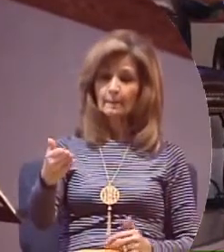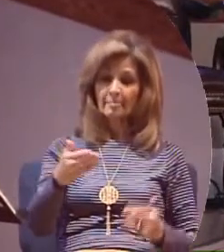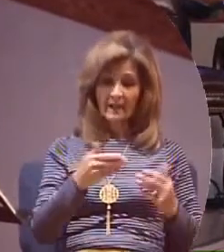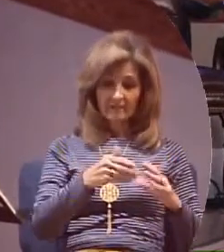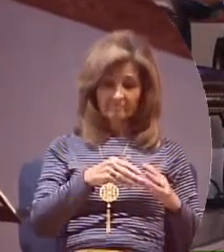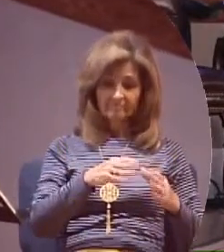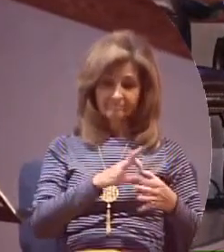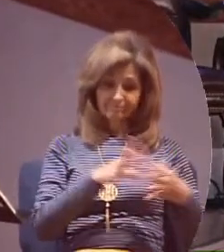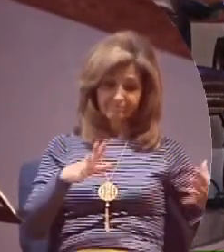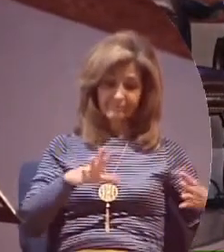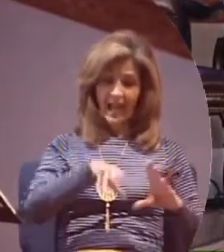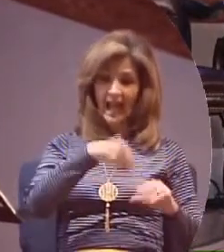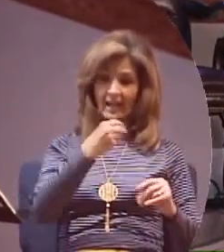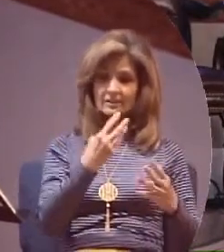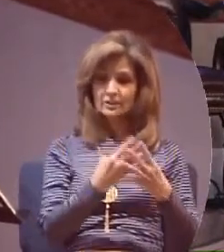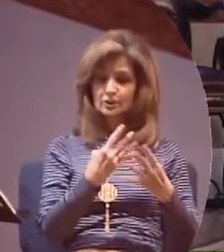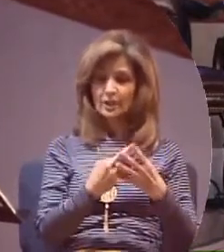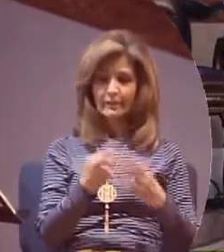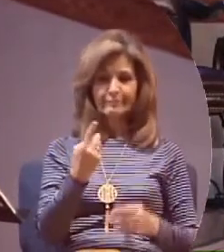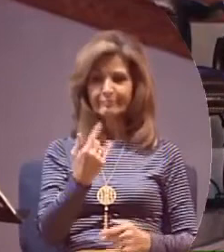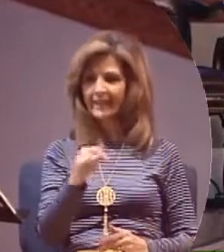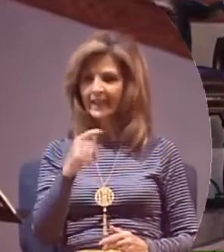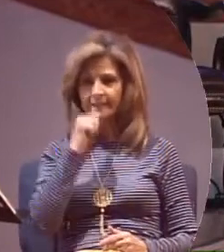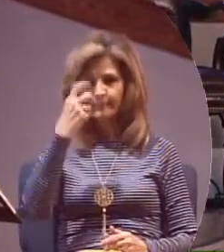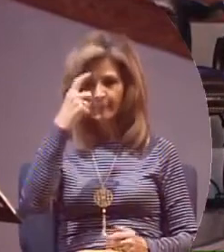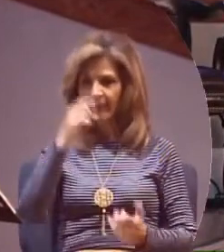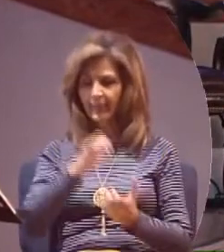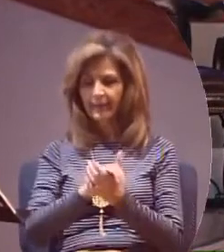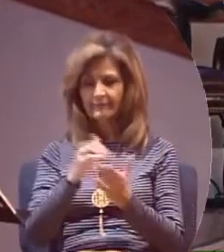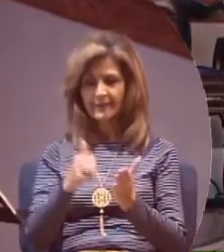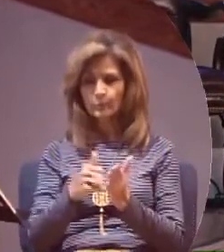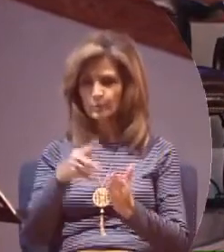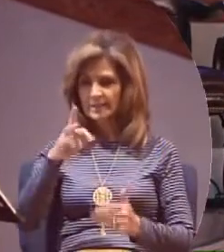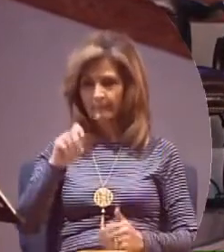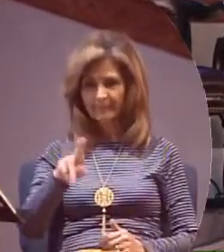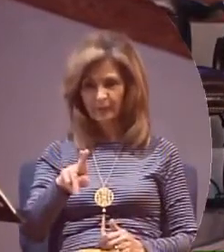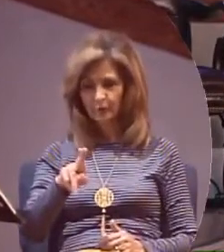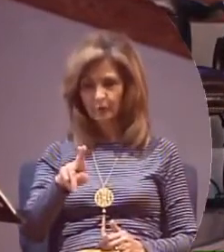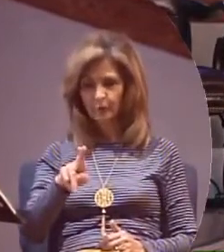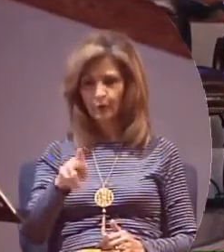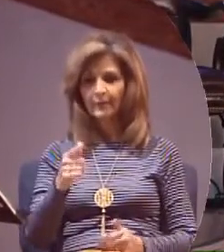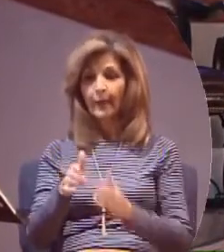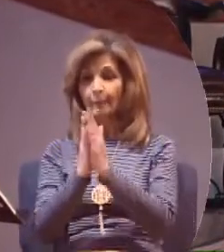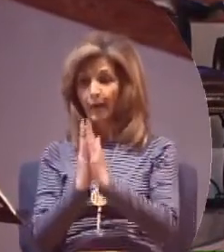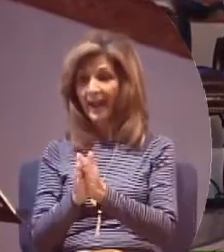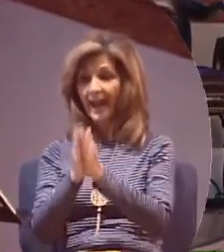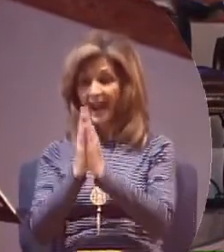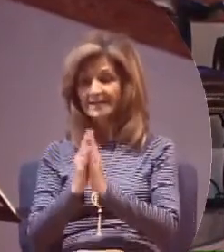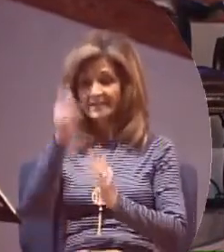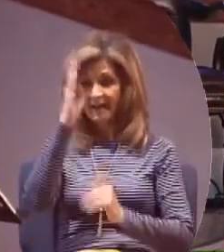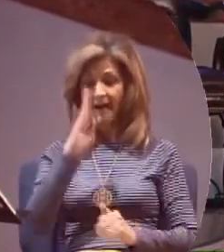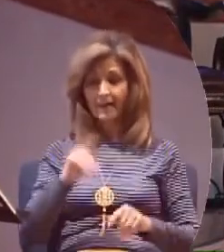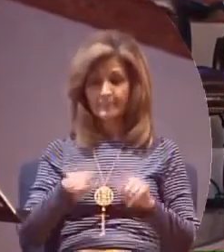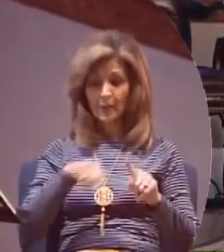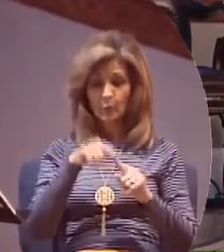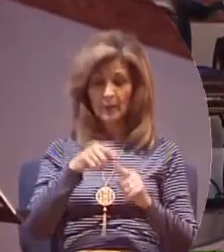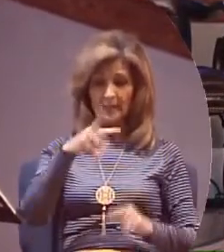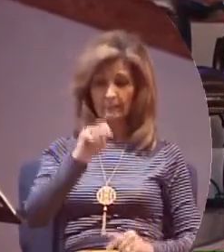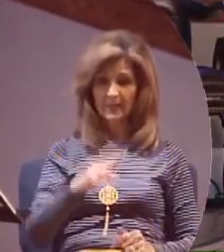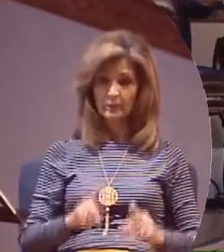believe it was Peter. They were in there asking God to do it. And when God do it, they didn't even believe it. Am I